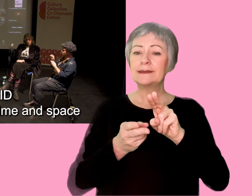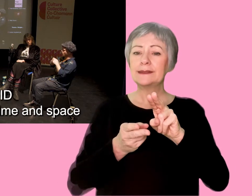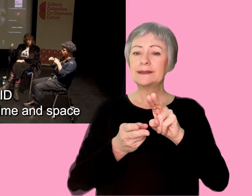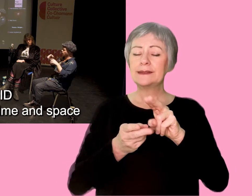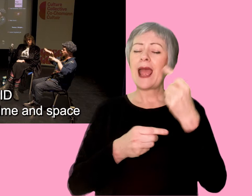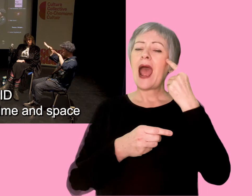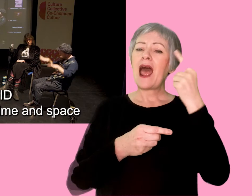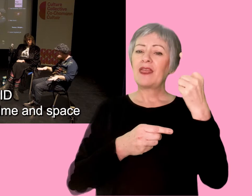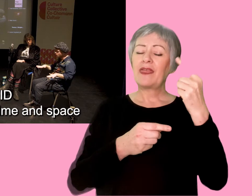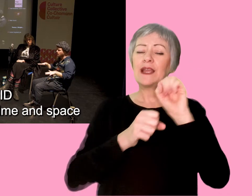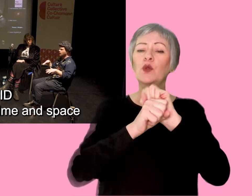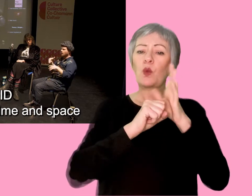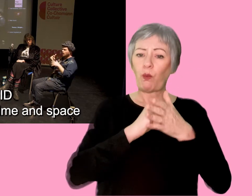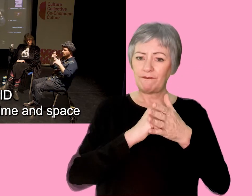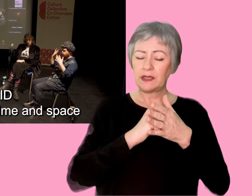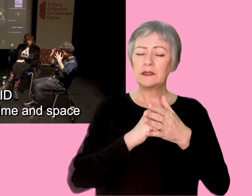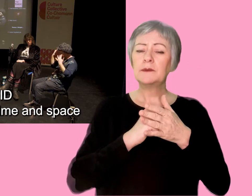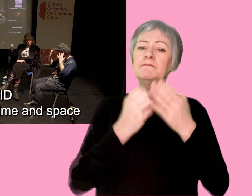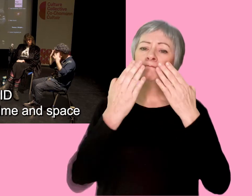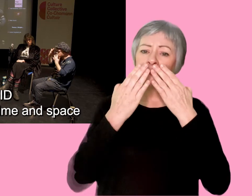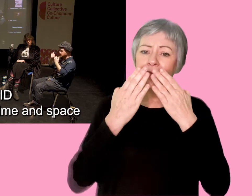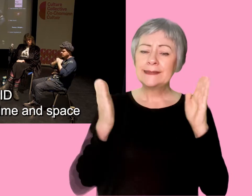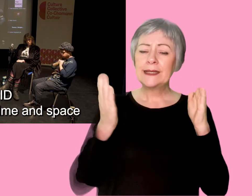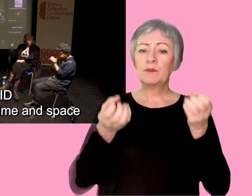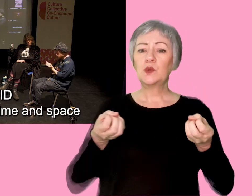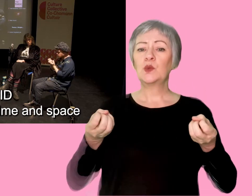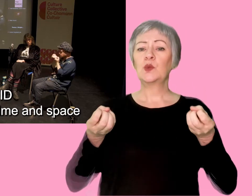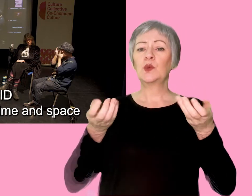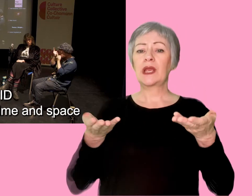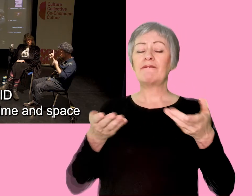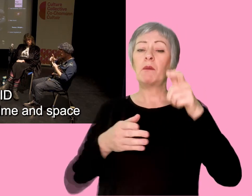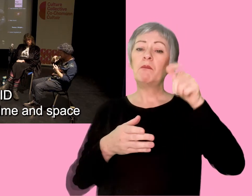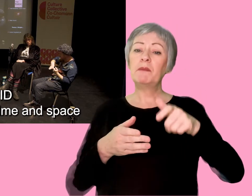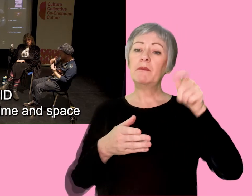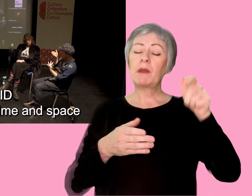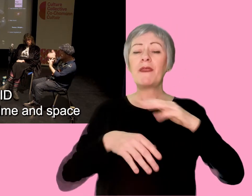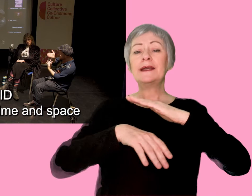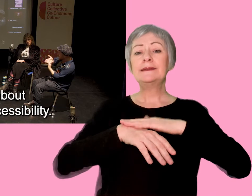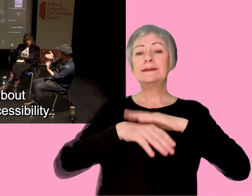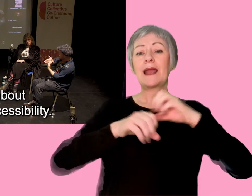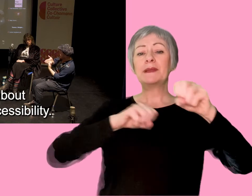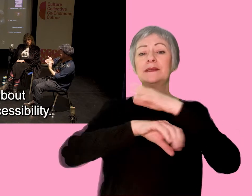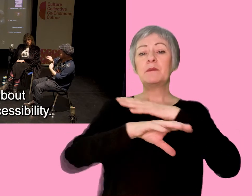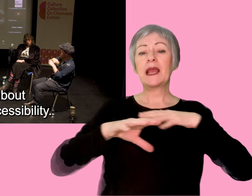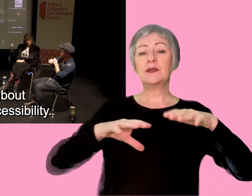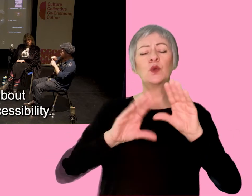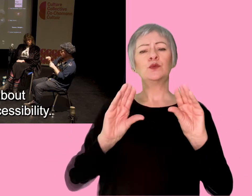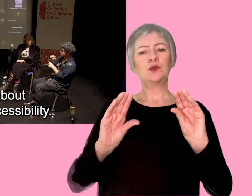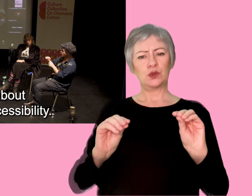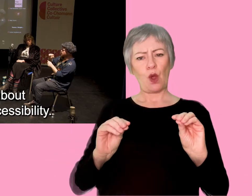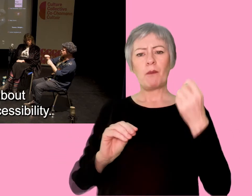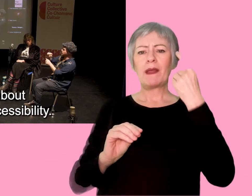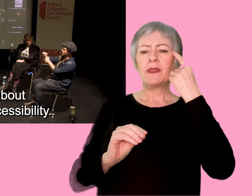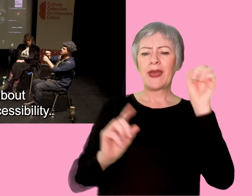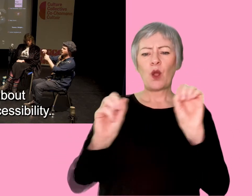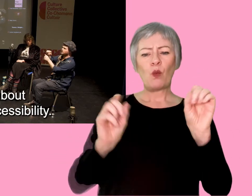I think that COVID seemed to give people the time and space to stop and think about what is